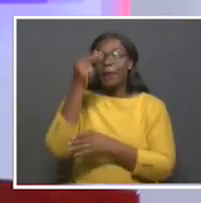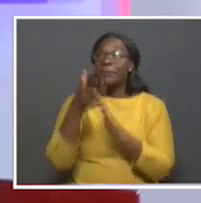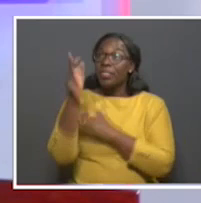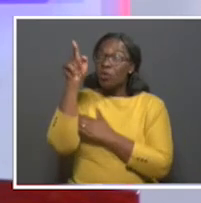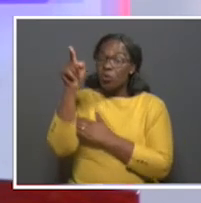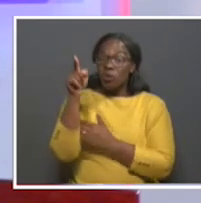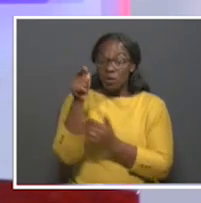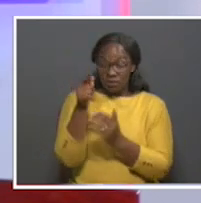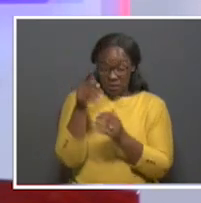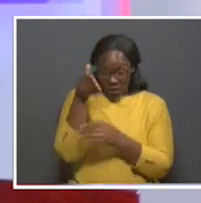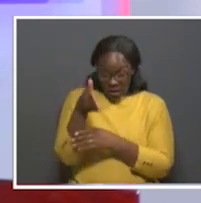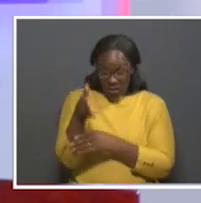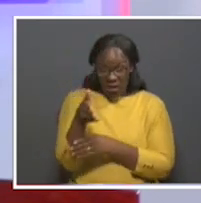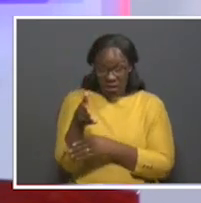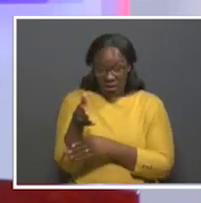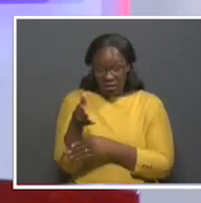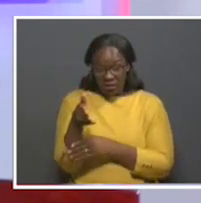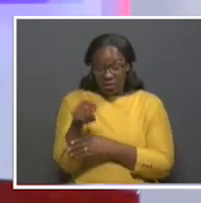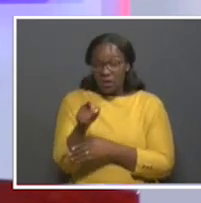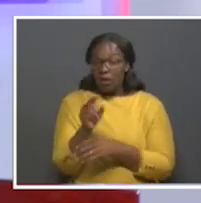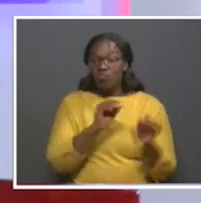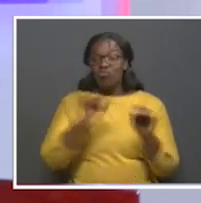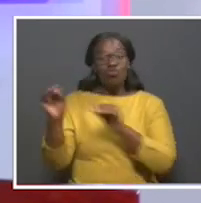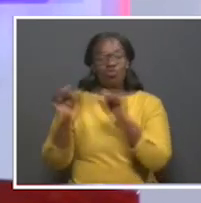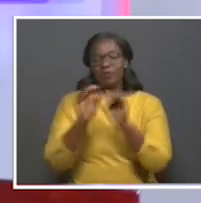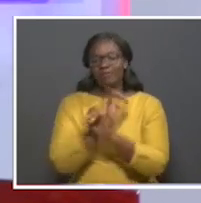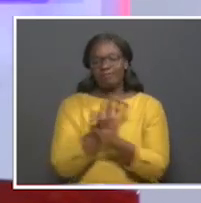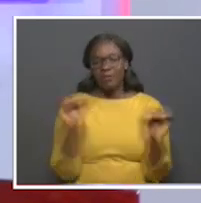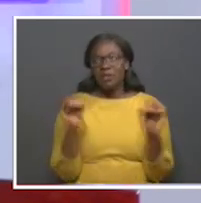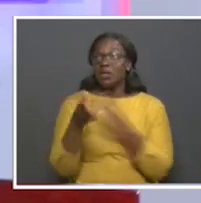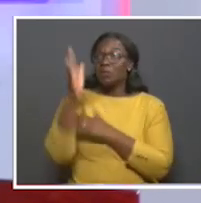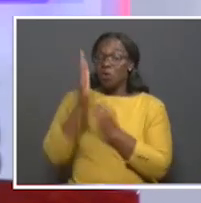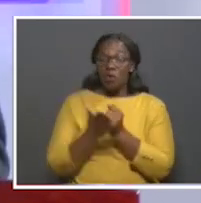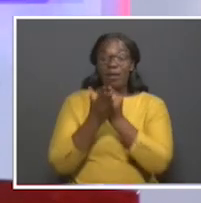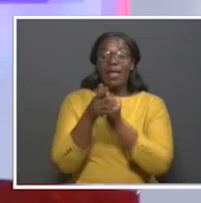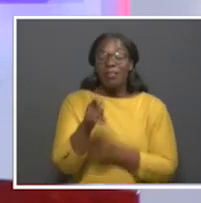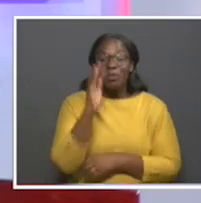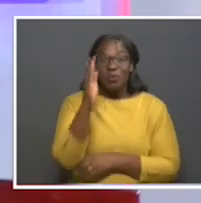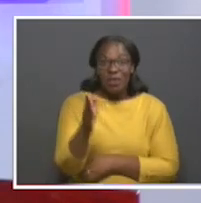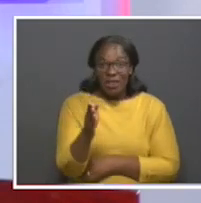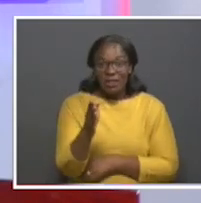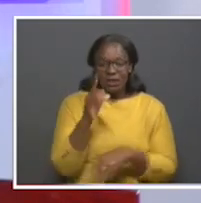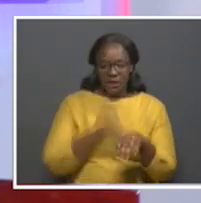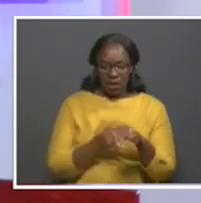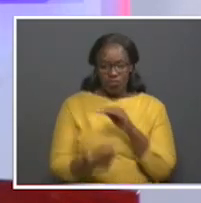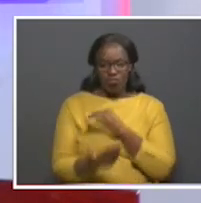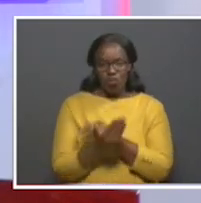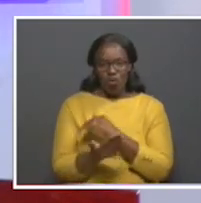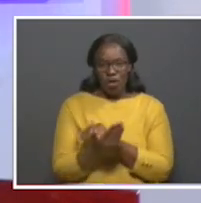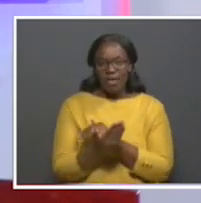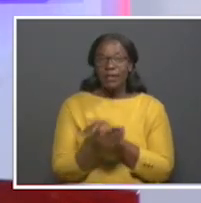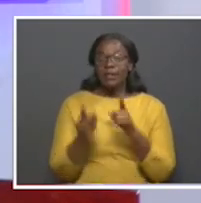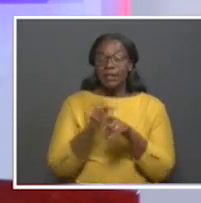in the midst of her. She shall not be moved. God will help her when morning dawns.